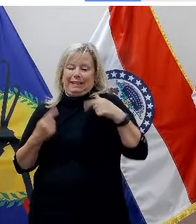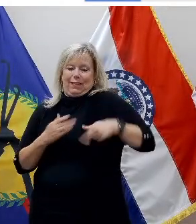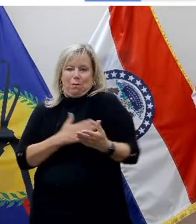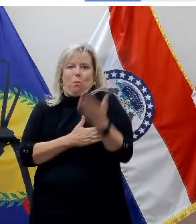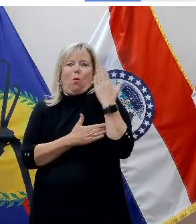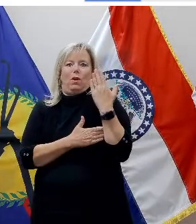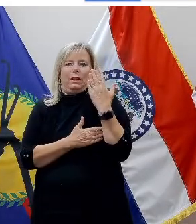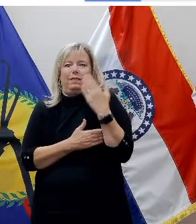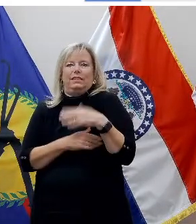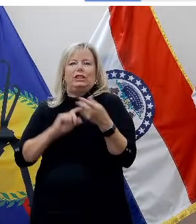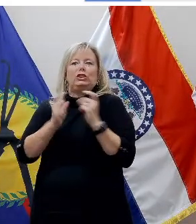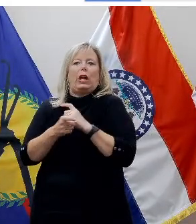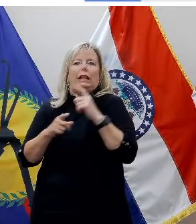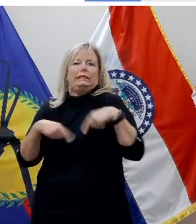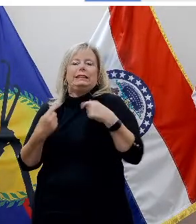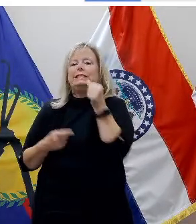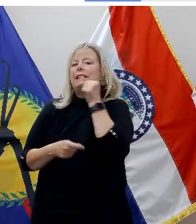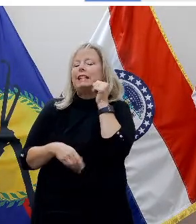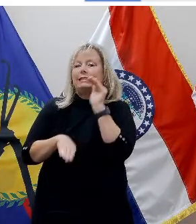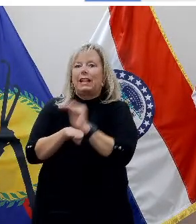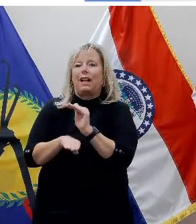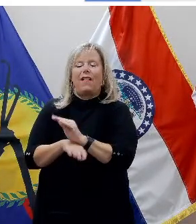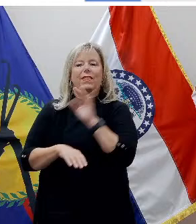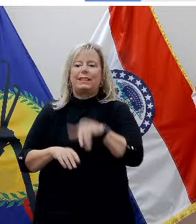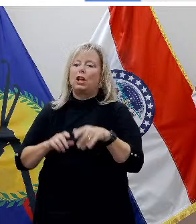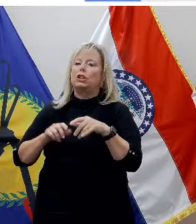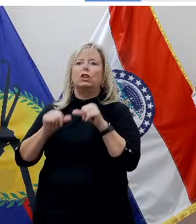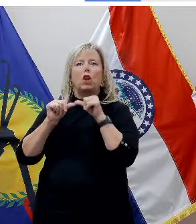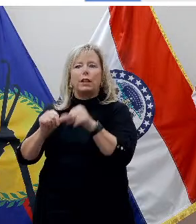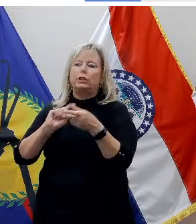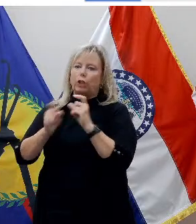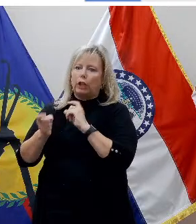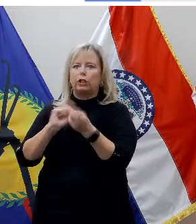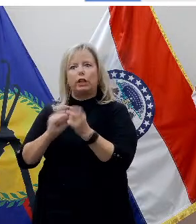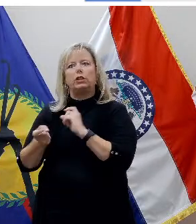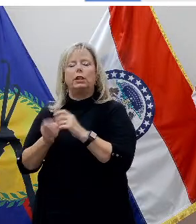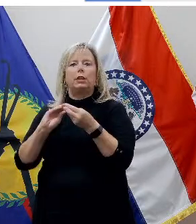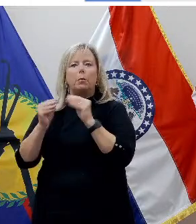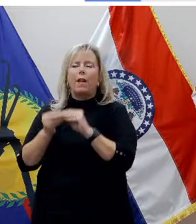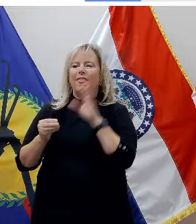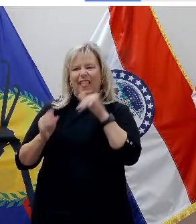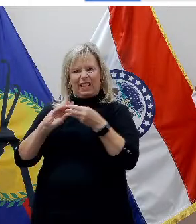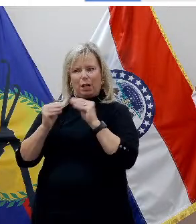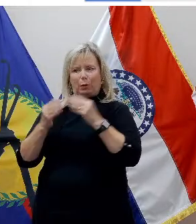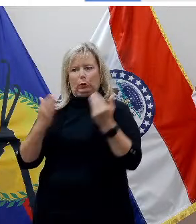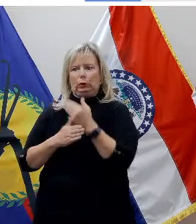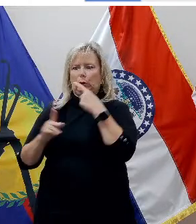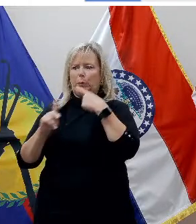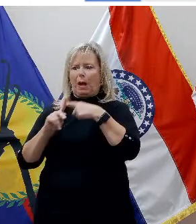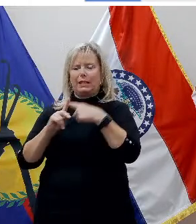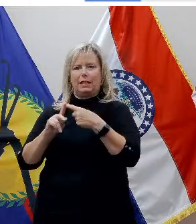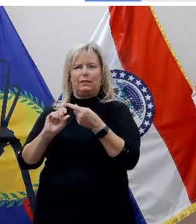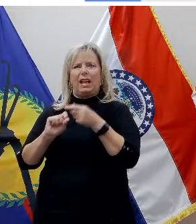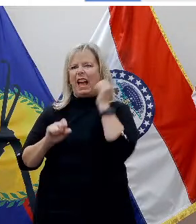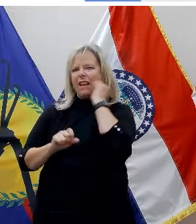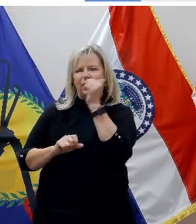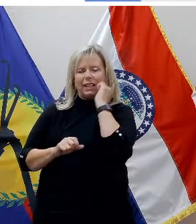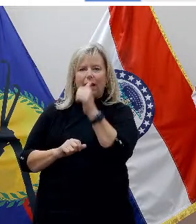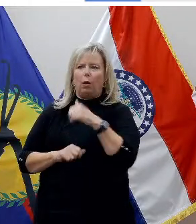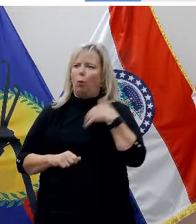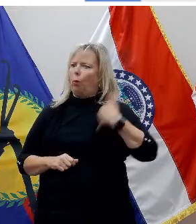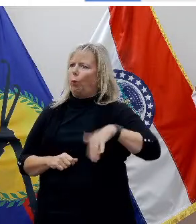that was updated since last night. So this is a constantly evolving situation. That number of new cases that we're seeing every